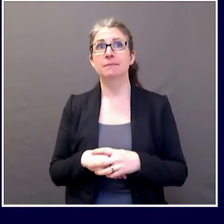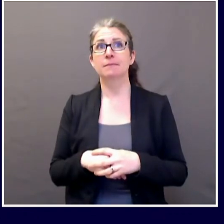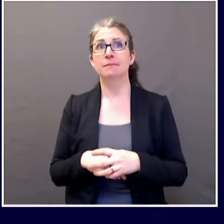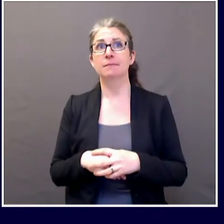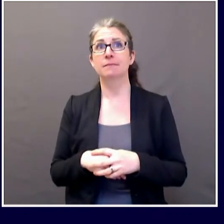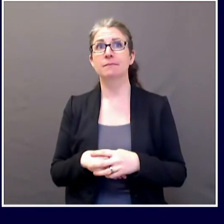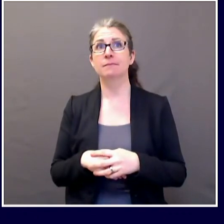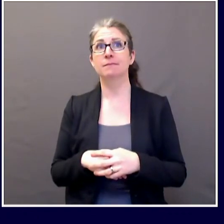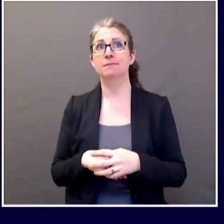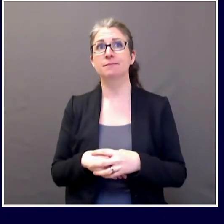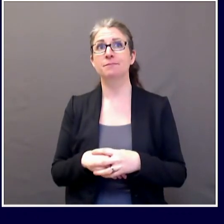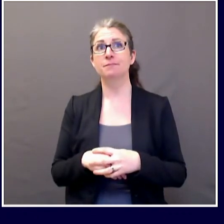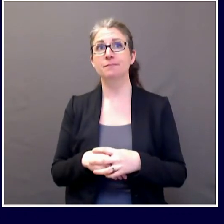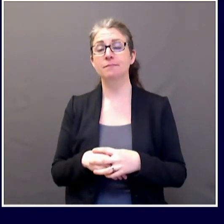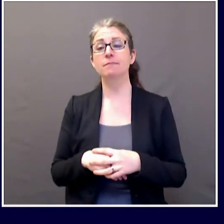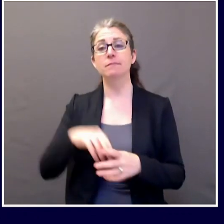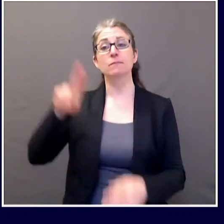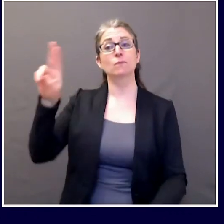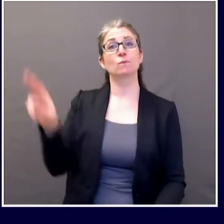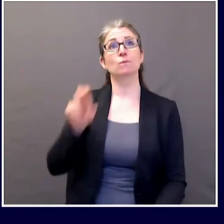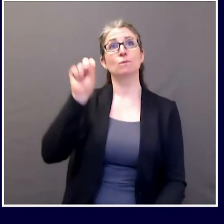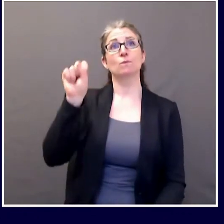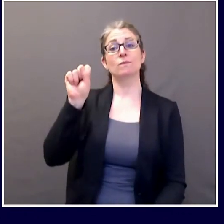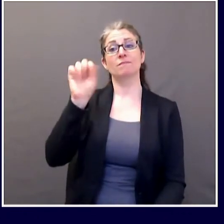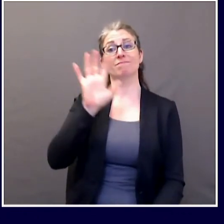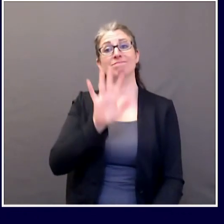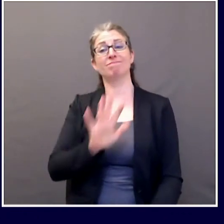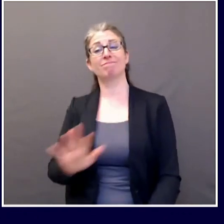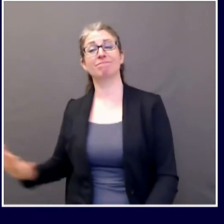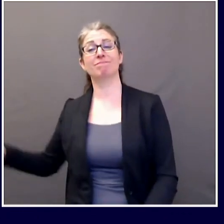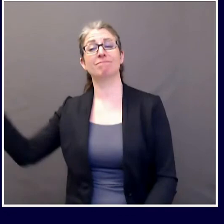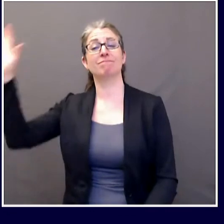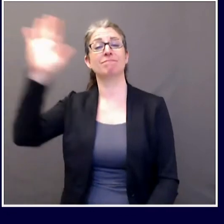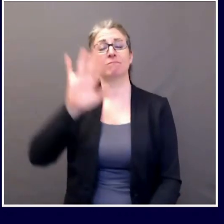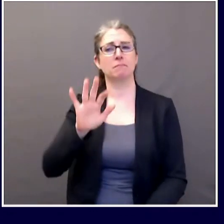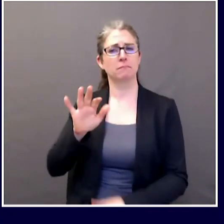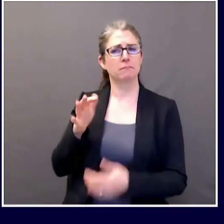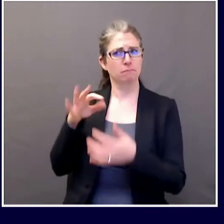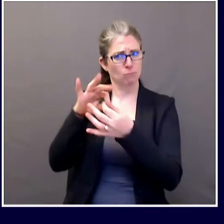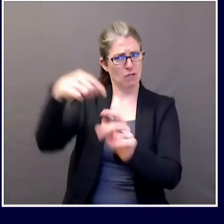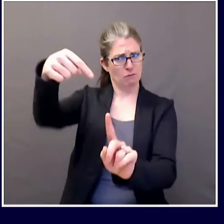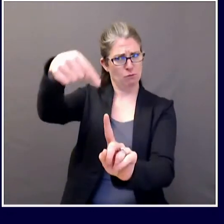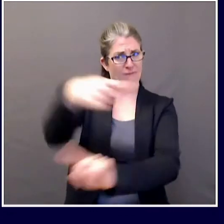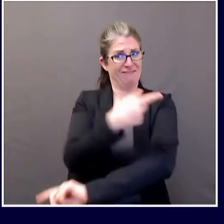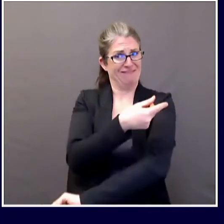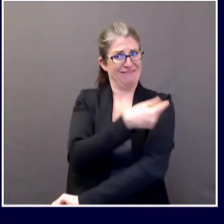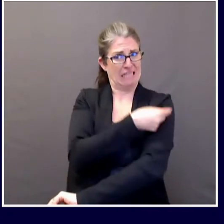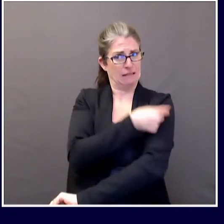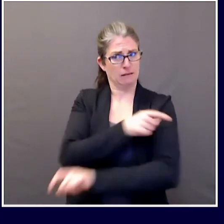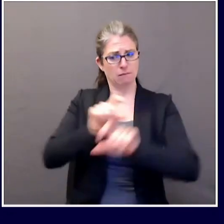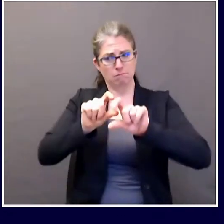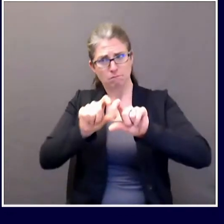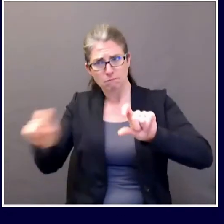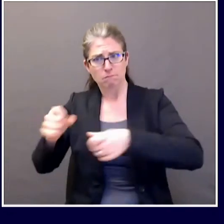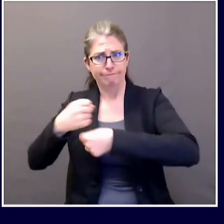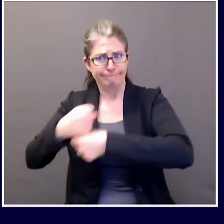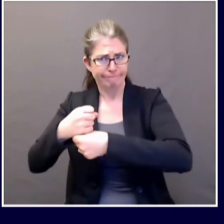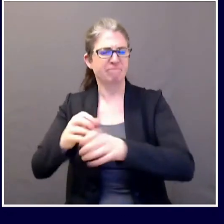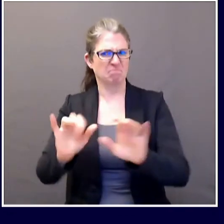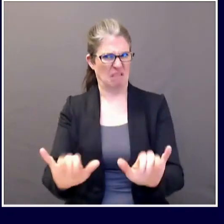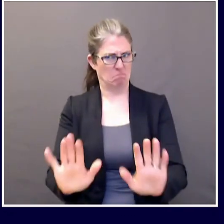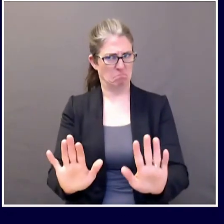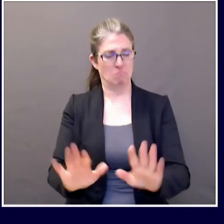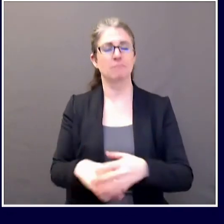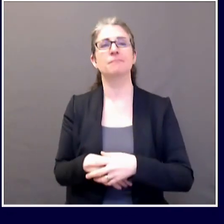country. In particular, I'd like to zero in and talk a little bit about a vaccine candidate that's been made